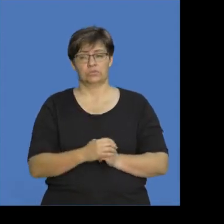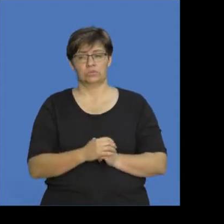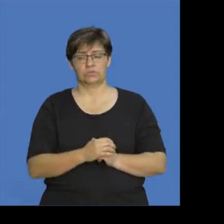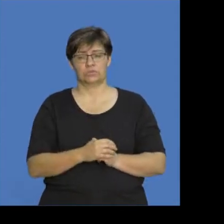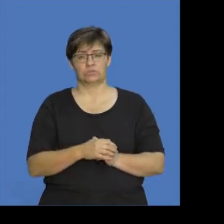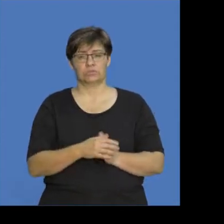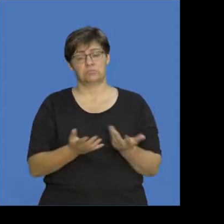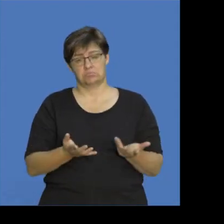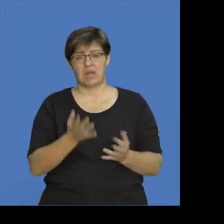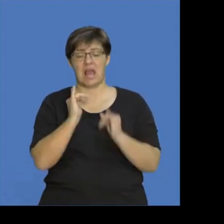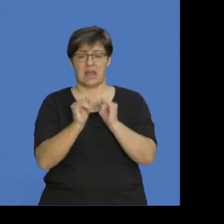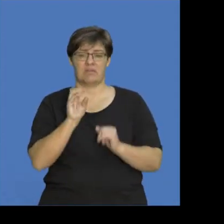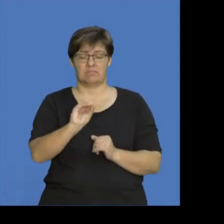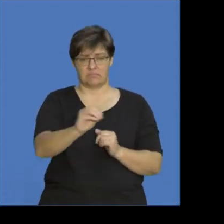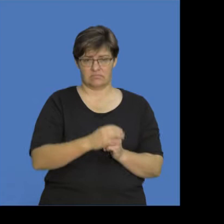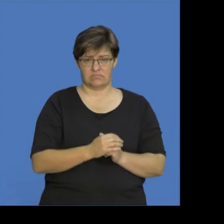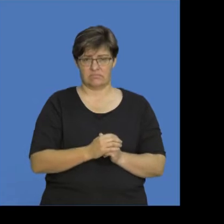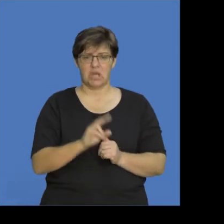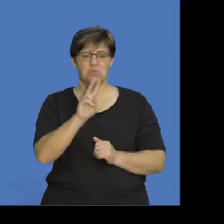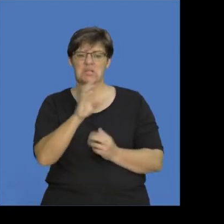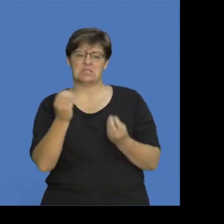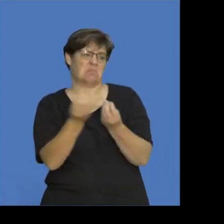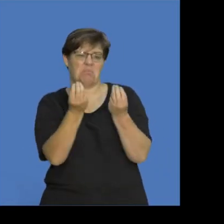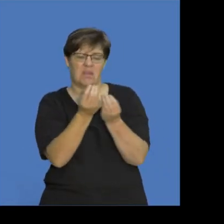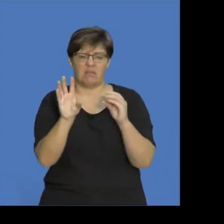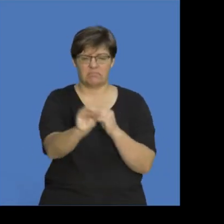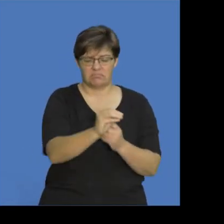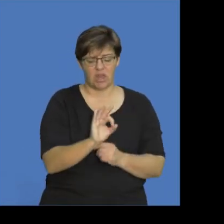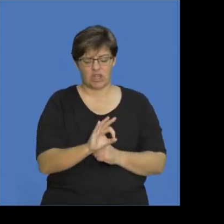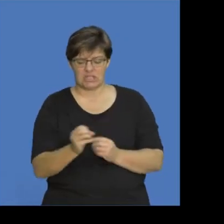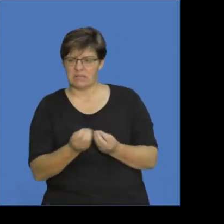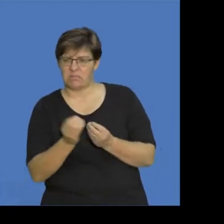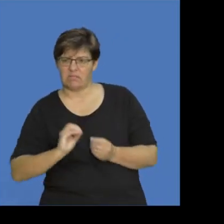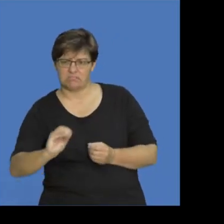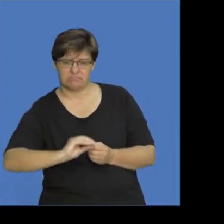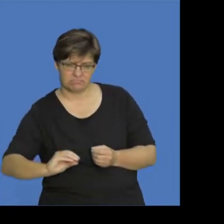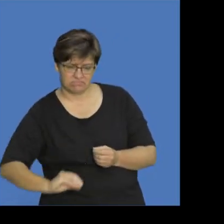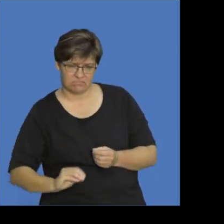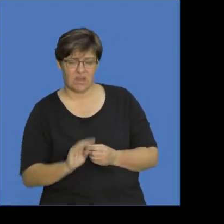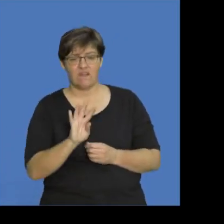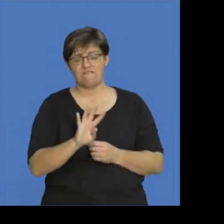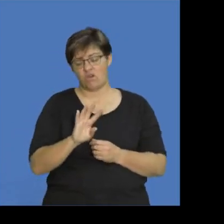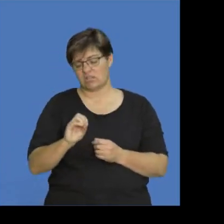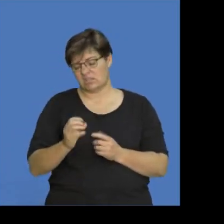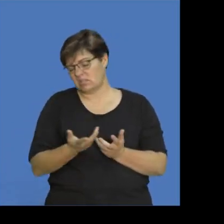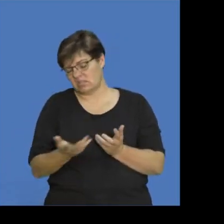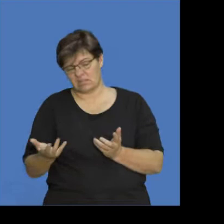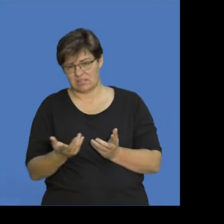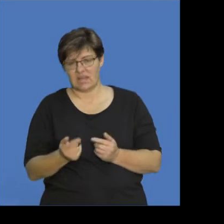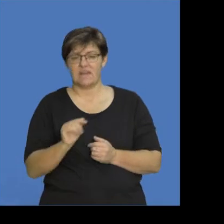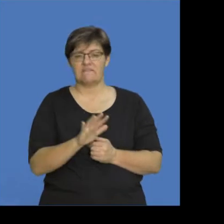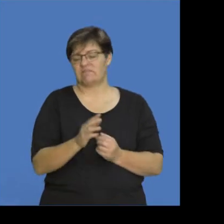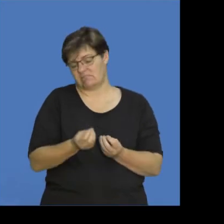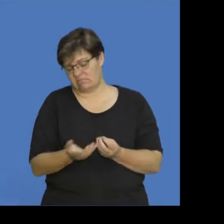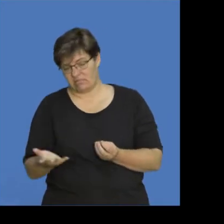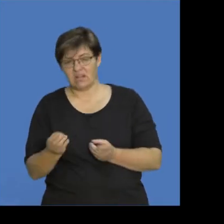Here I can put 11 will fall in there, 20 something will fall in there, 30 something will fall in there, and 40 something will